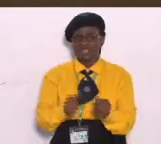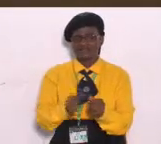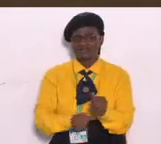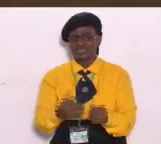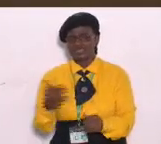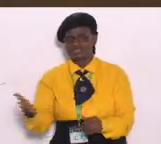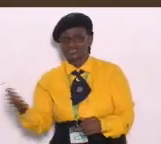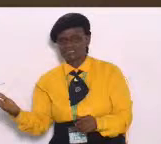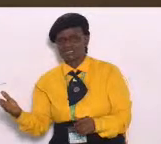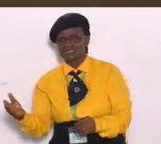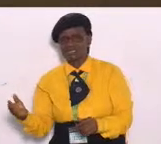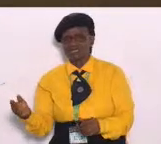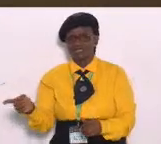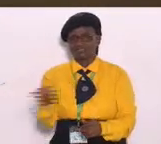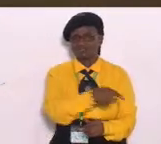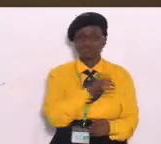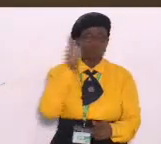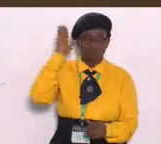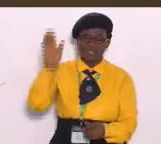Everything you can ever need,